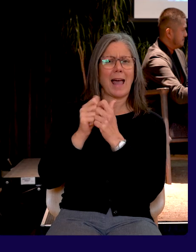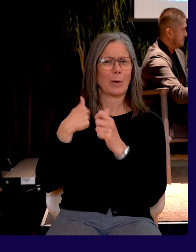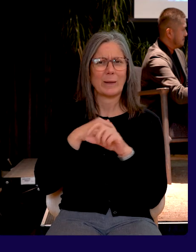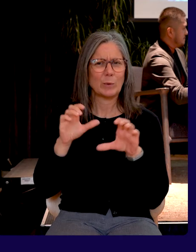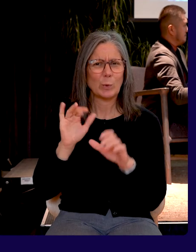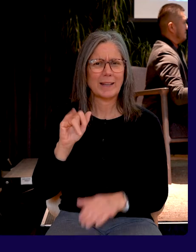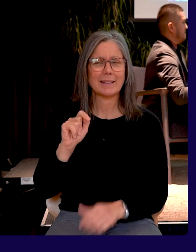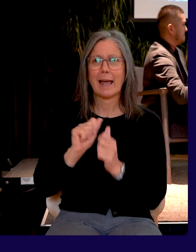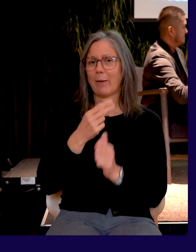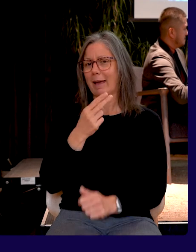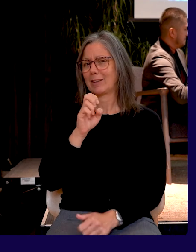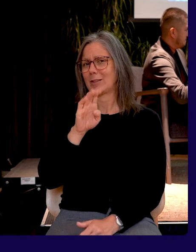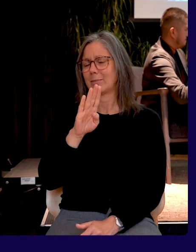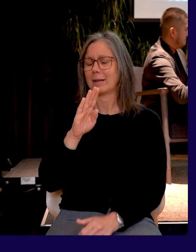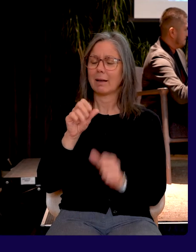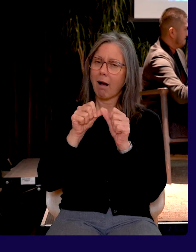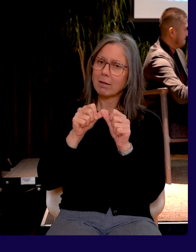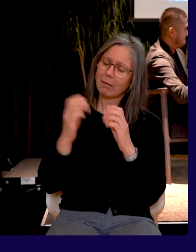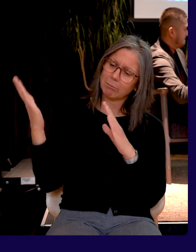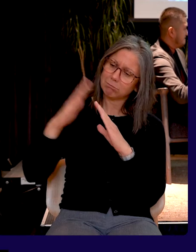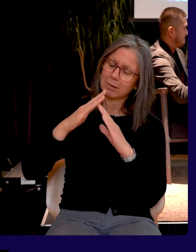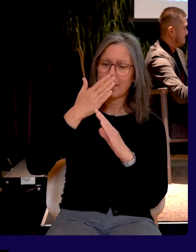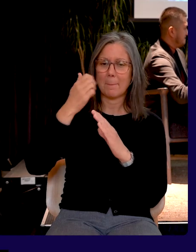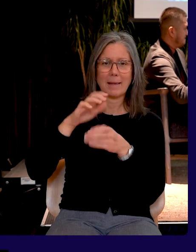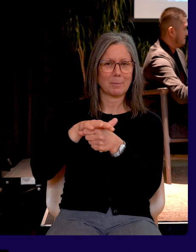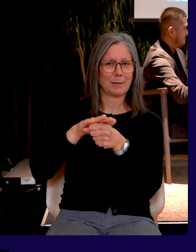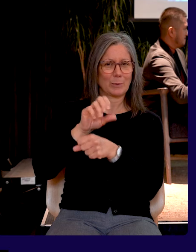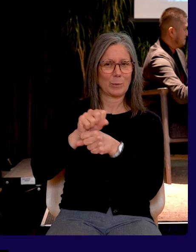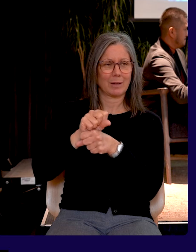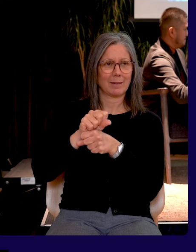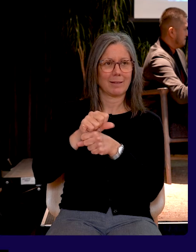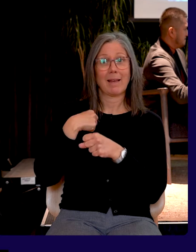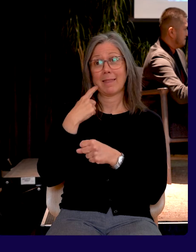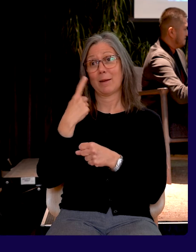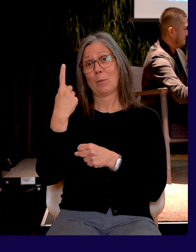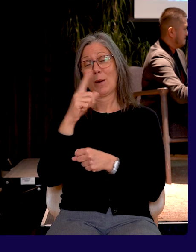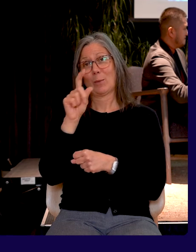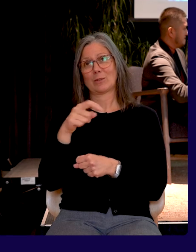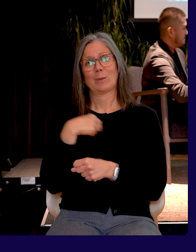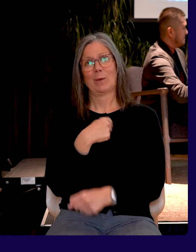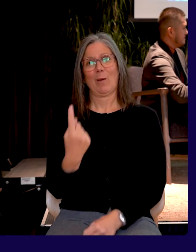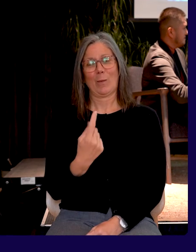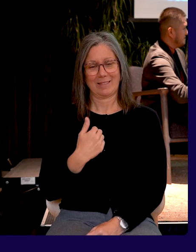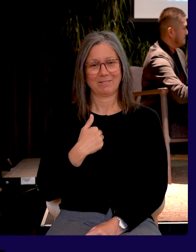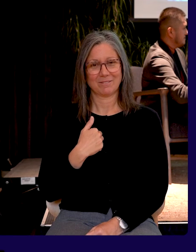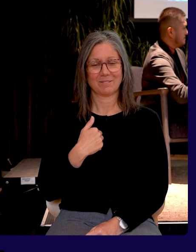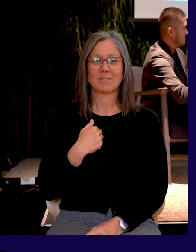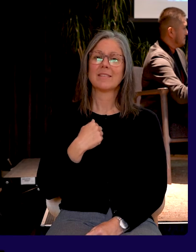How does HEB constantly top, the best place to work list? I think it's the number one question we have, and I really think it's